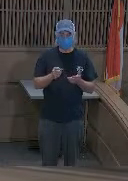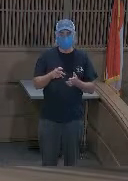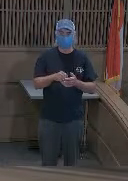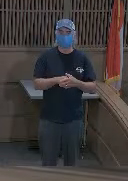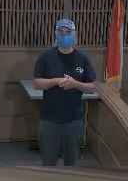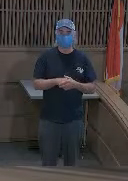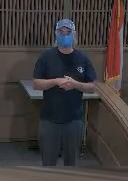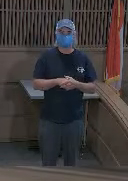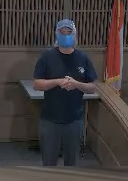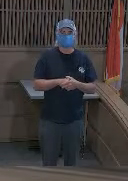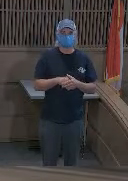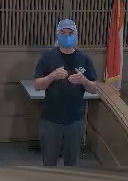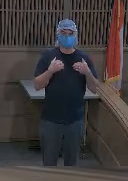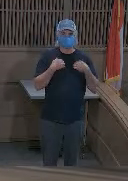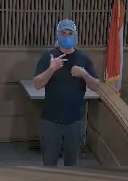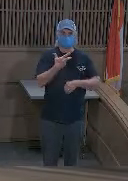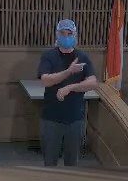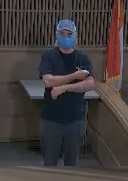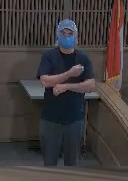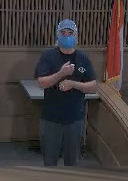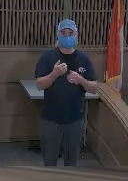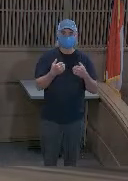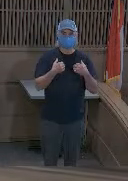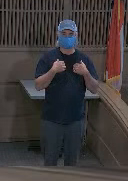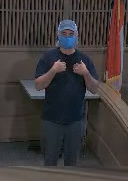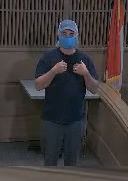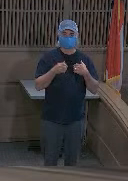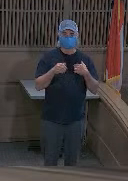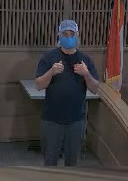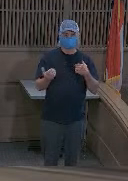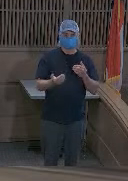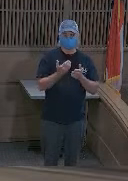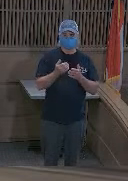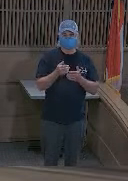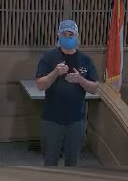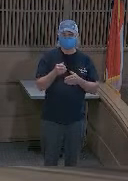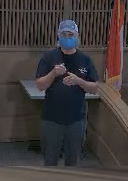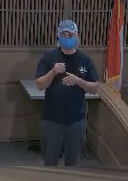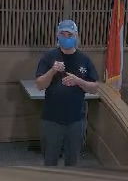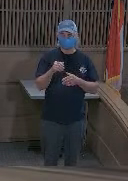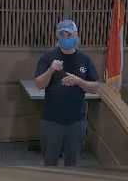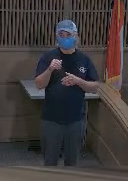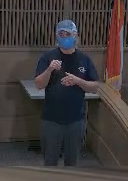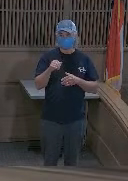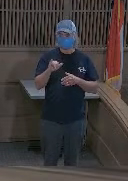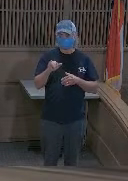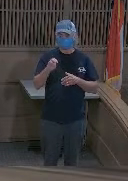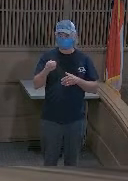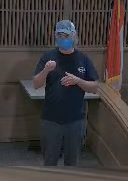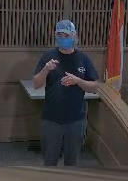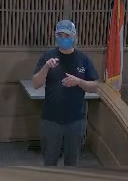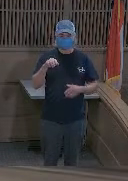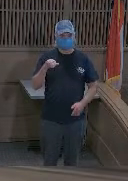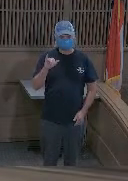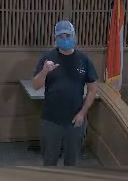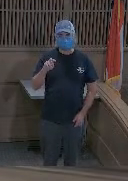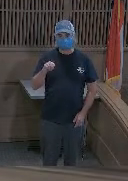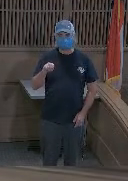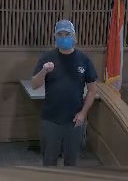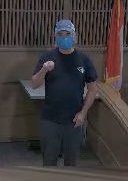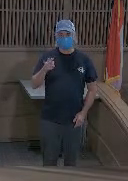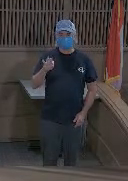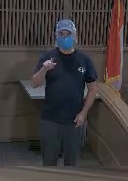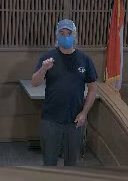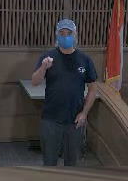We have vaccinations, we have monoclonal antibody infusion, we have a greater knowledge of the role that masking and